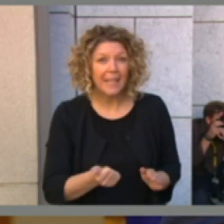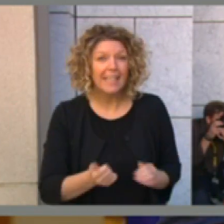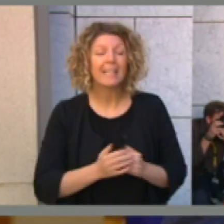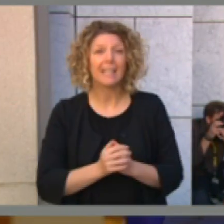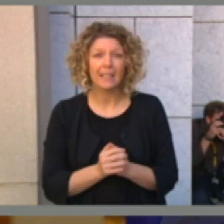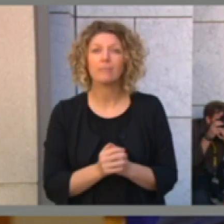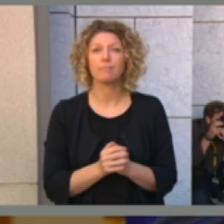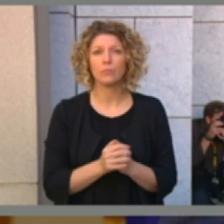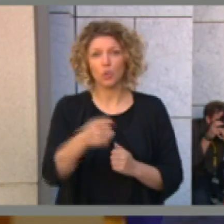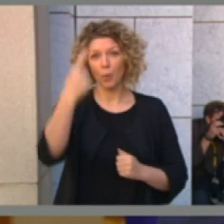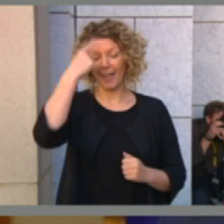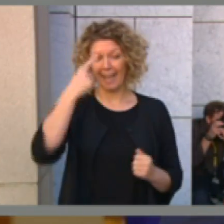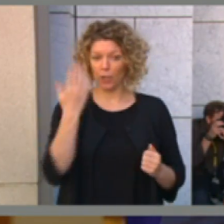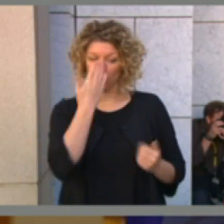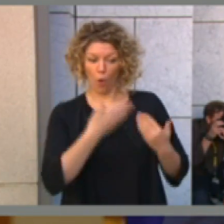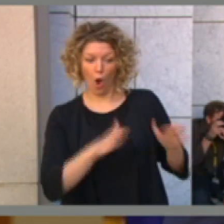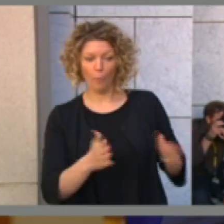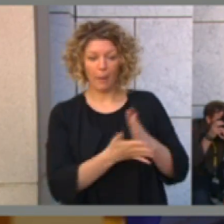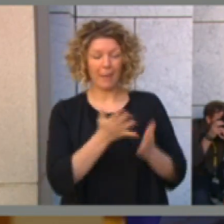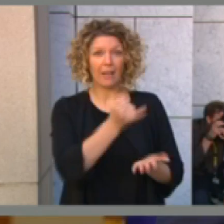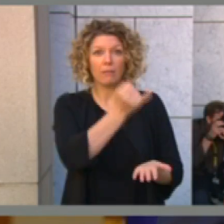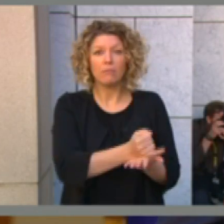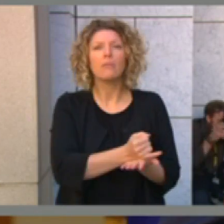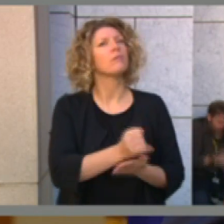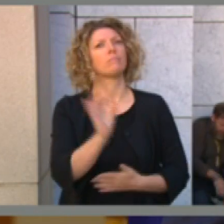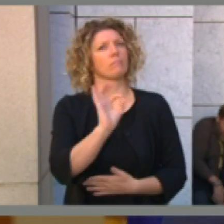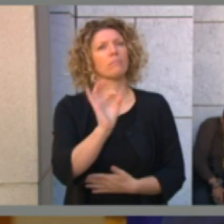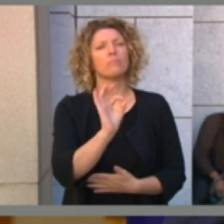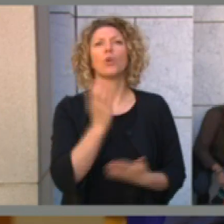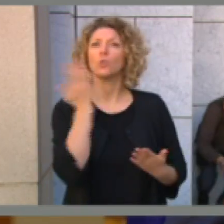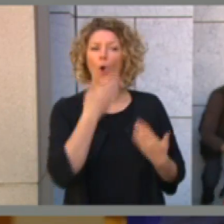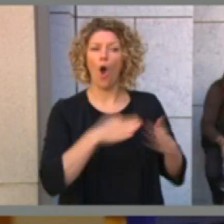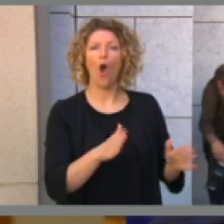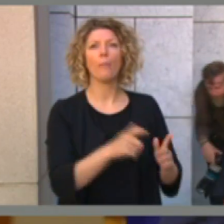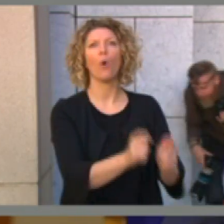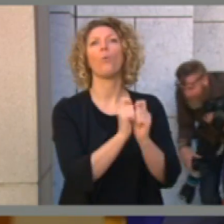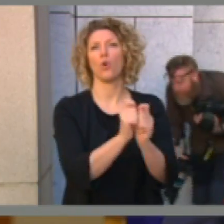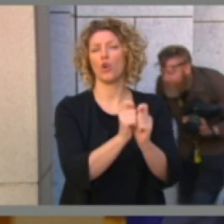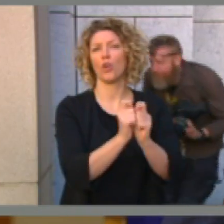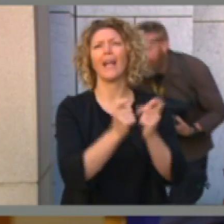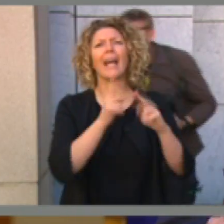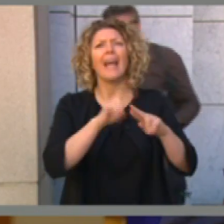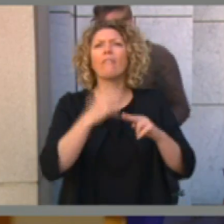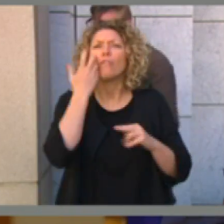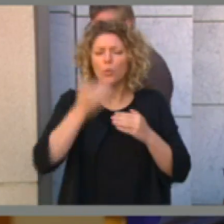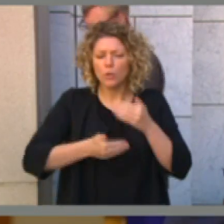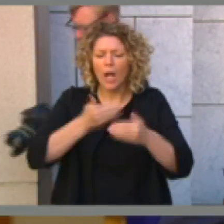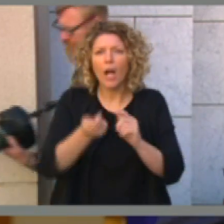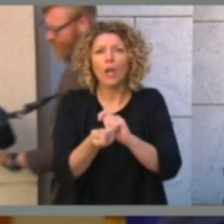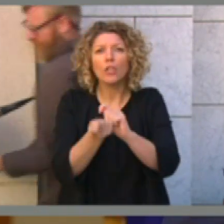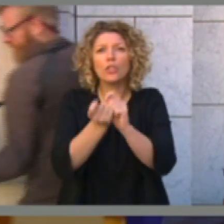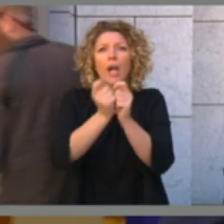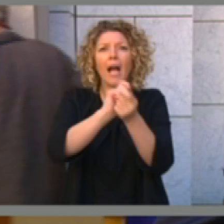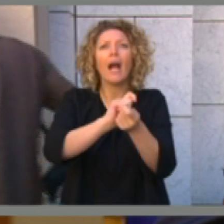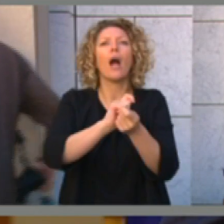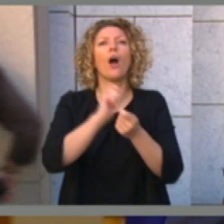done at the detriment of the health of any child. If that was different, then obviously, and if that became different, then premiers and chief ministers